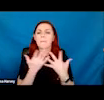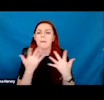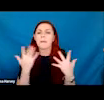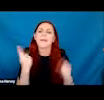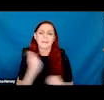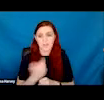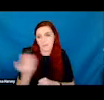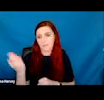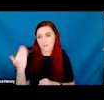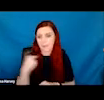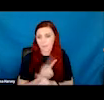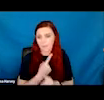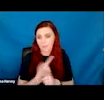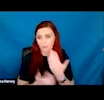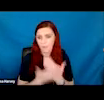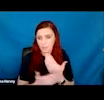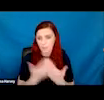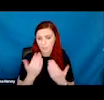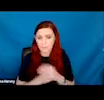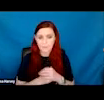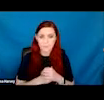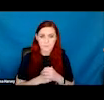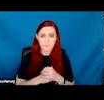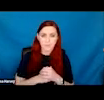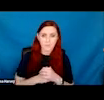past when my daughter was a baby.